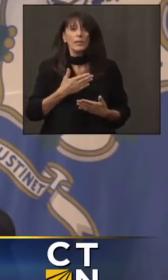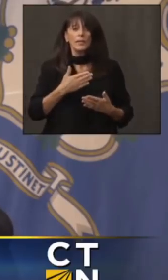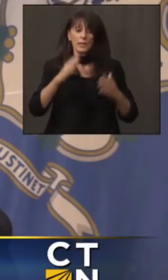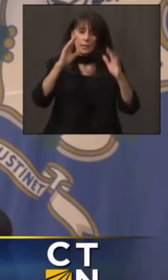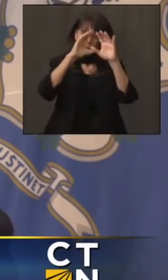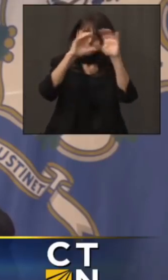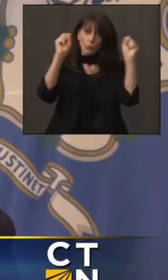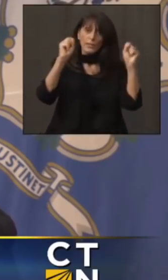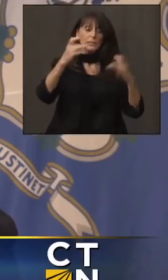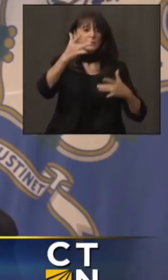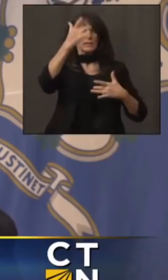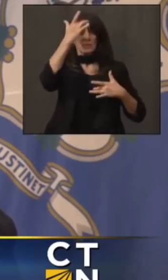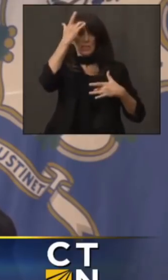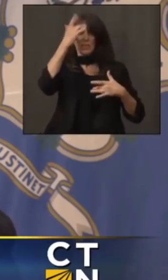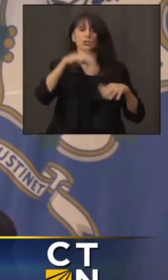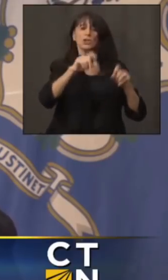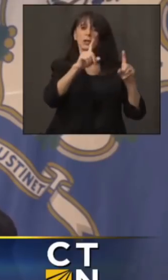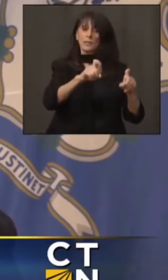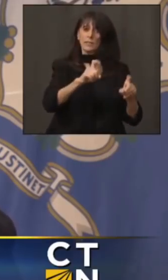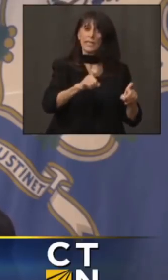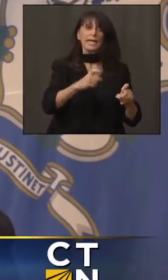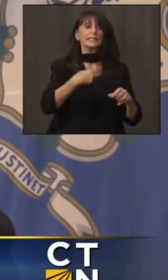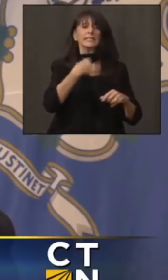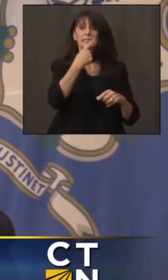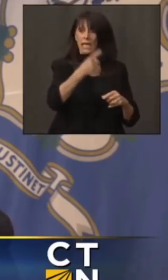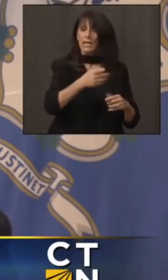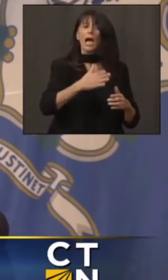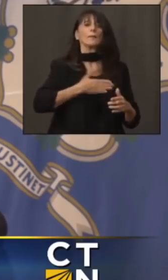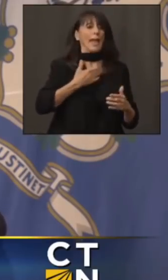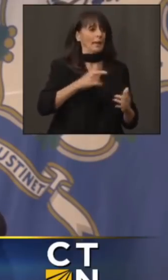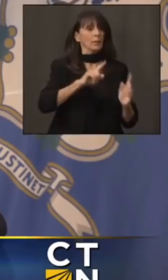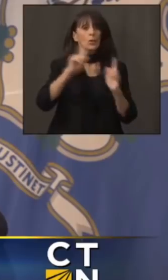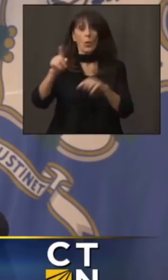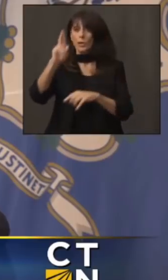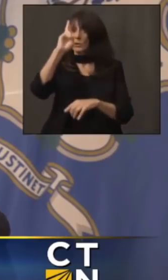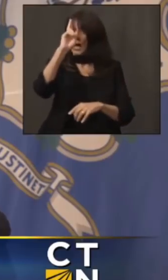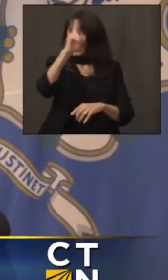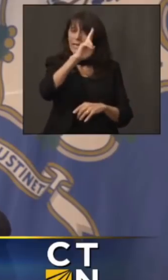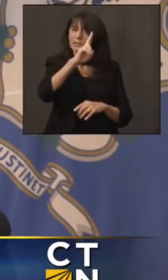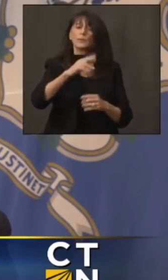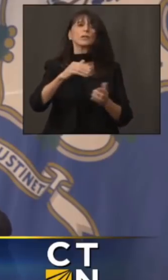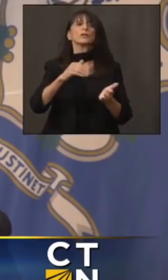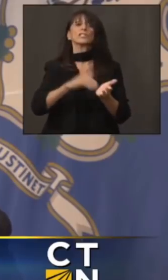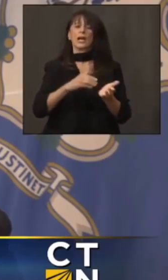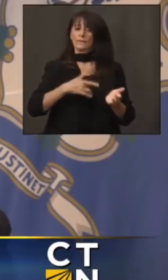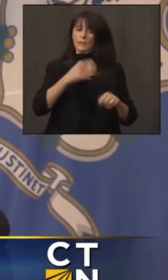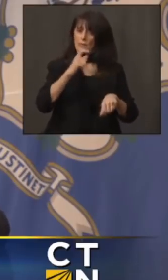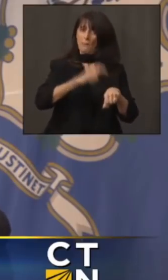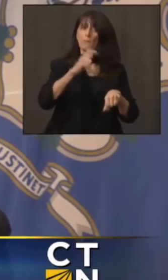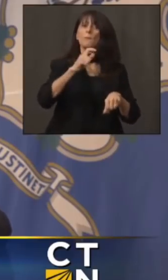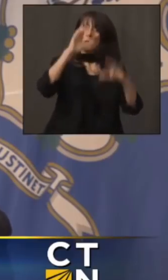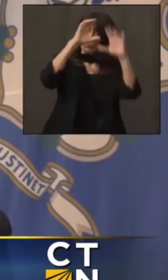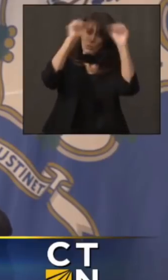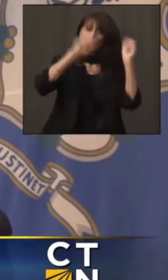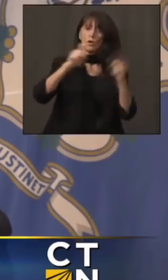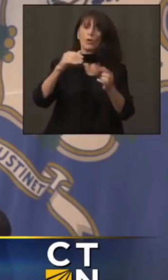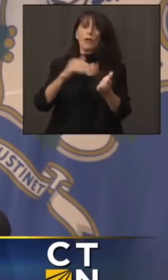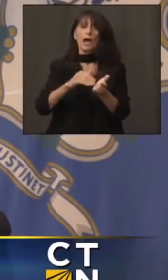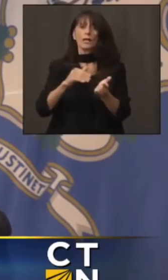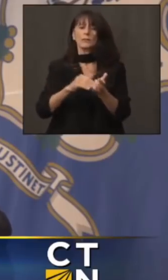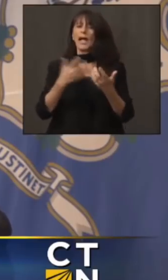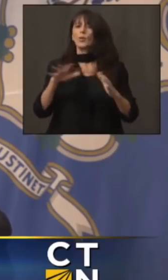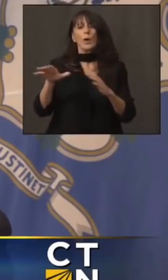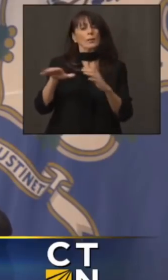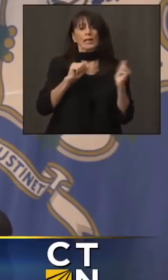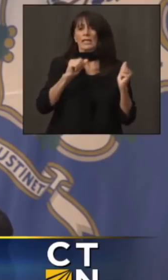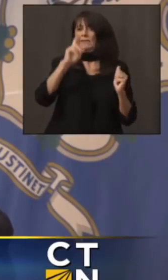was infected and had the test, he said it. I'm glad he went to the hospital if his doctors thought he had to go to the hospital. And I don't want him to leave